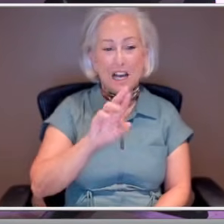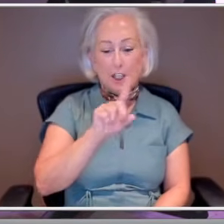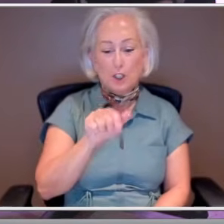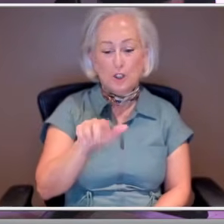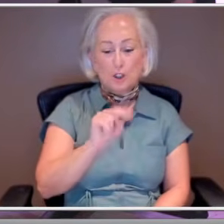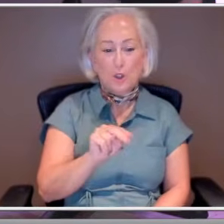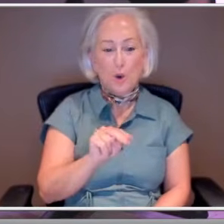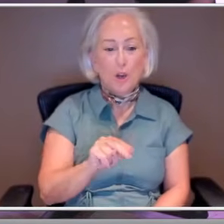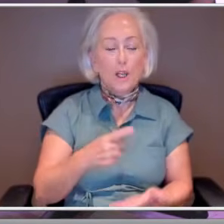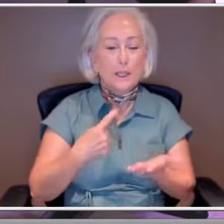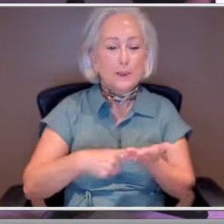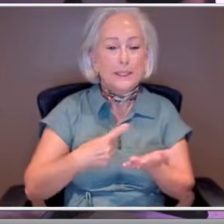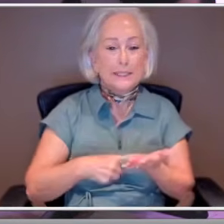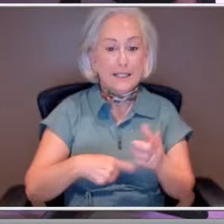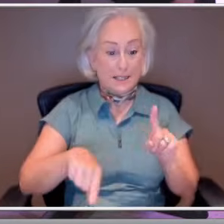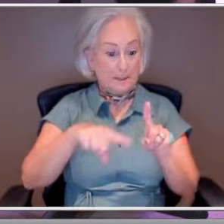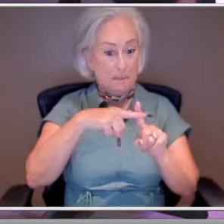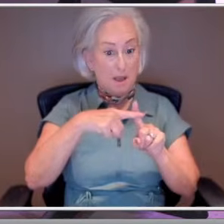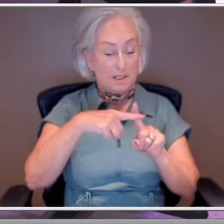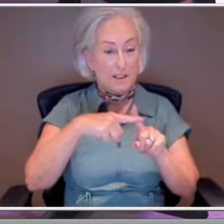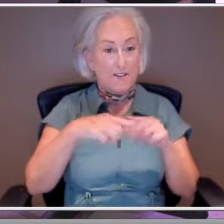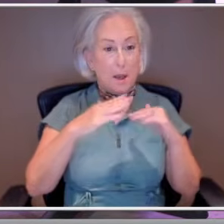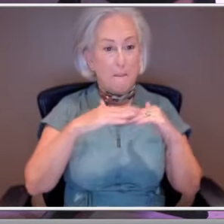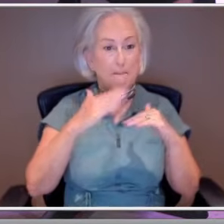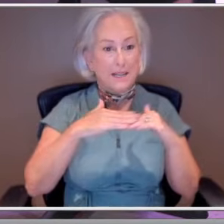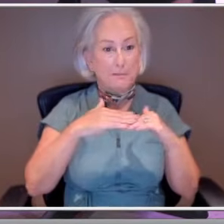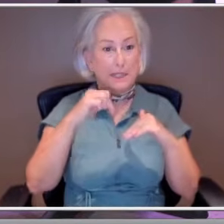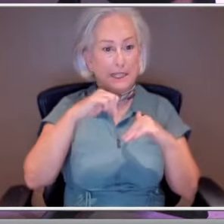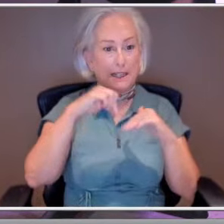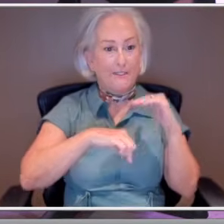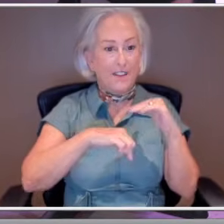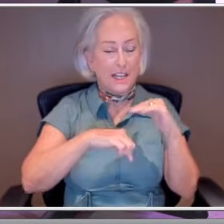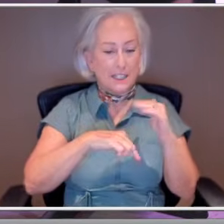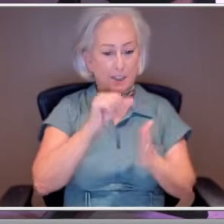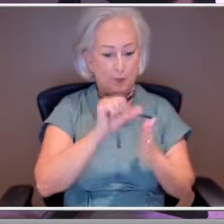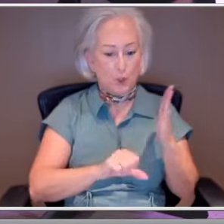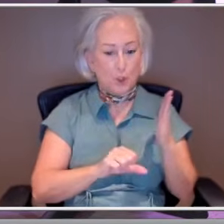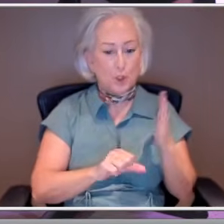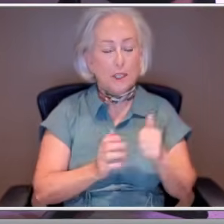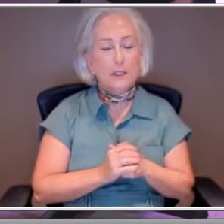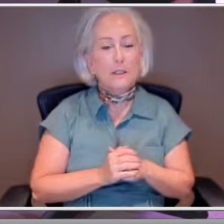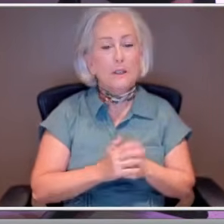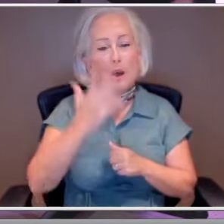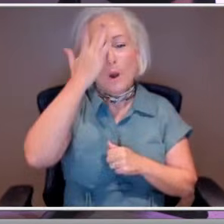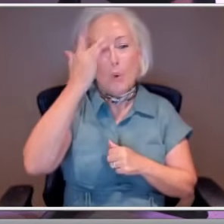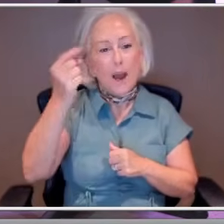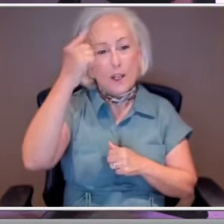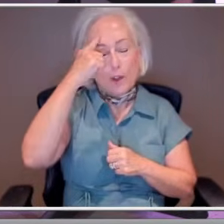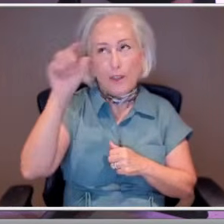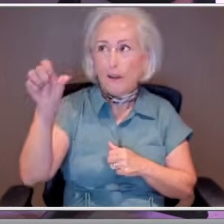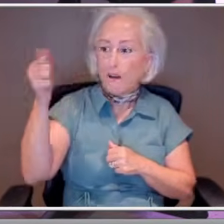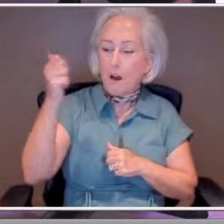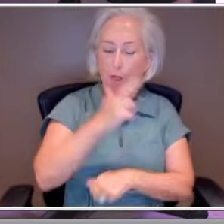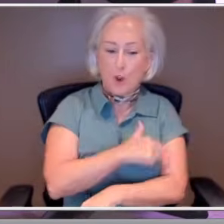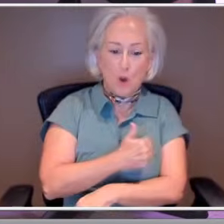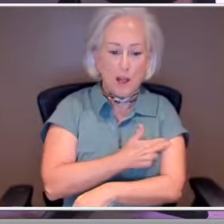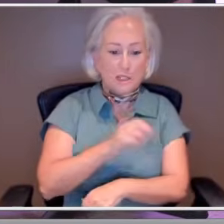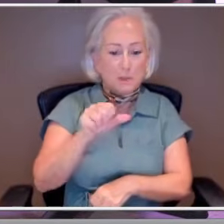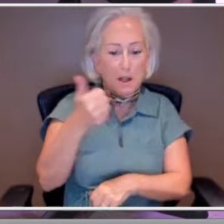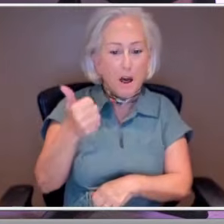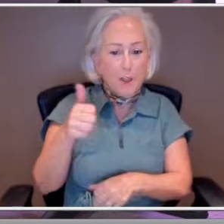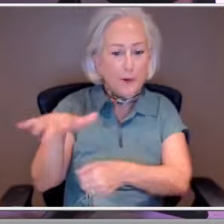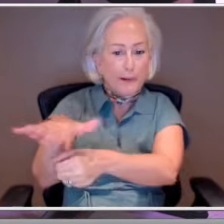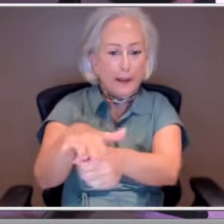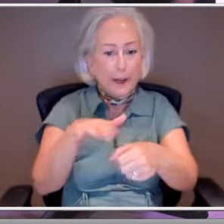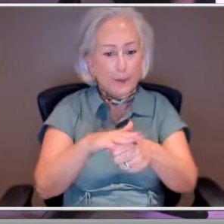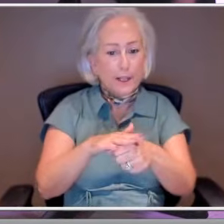about the positives of minimally invasive procedures. Why do you think it's taken other hospitals and other places longer to catch